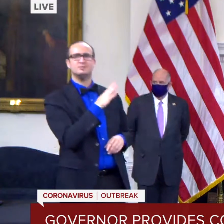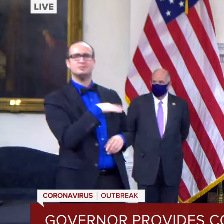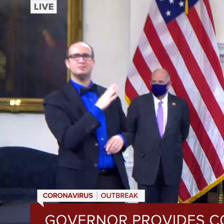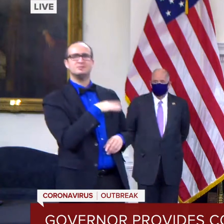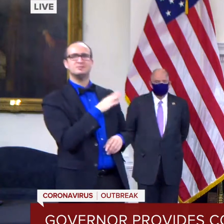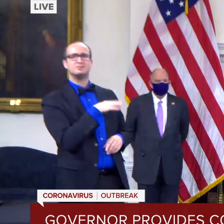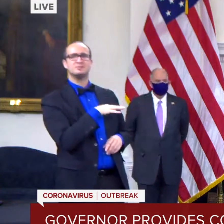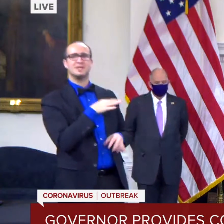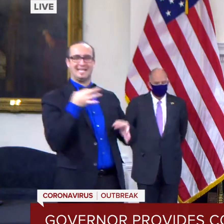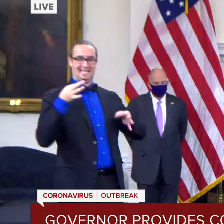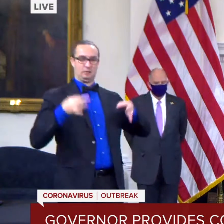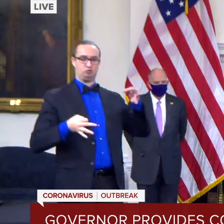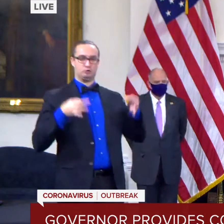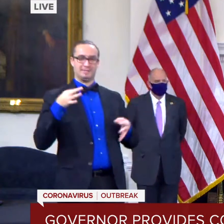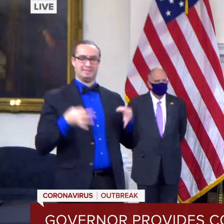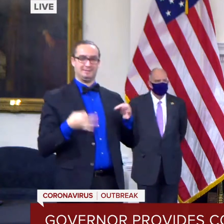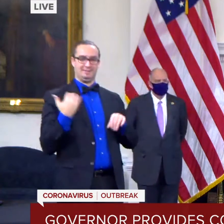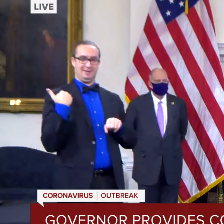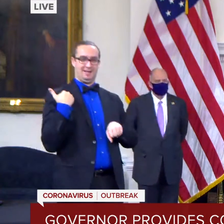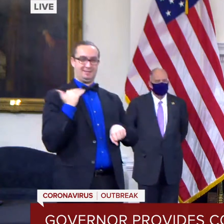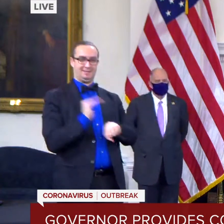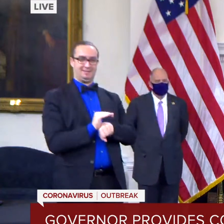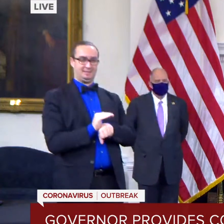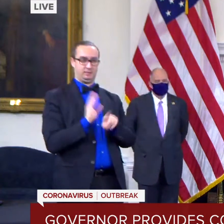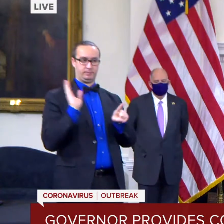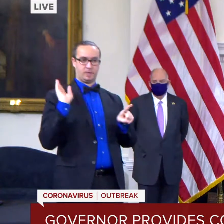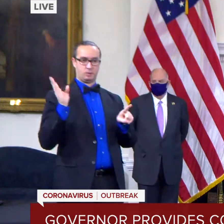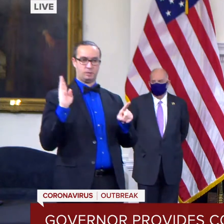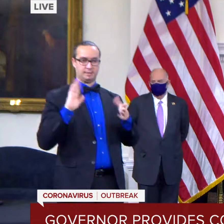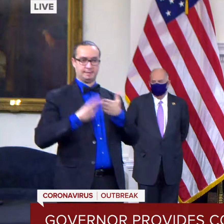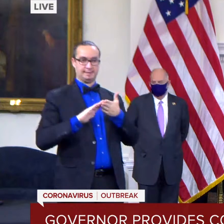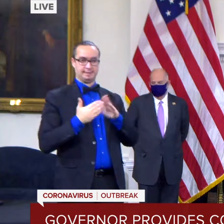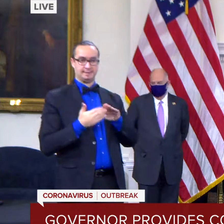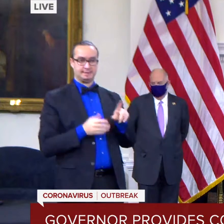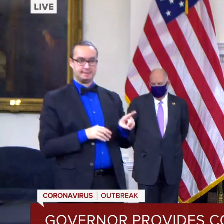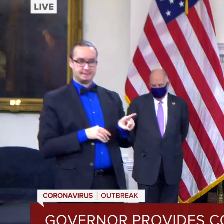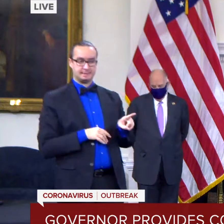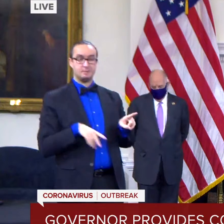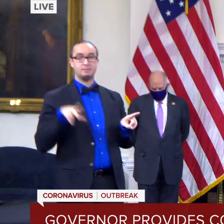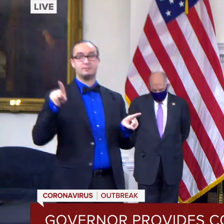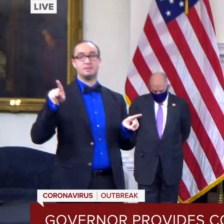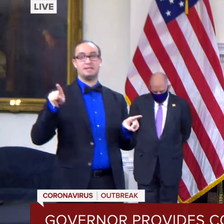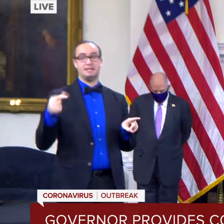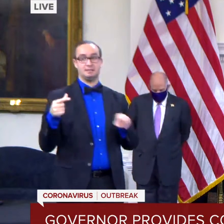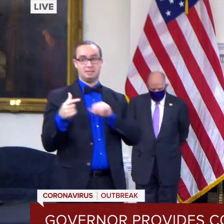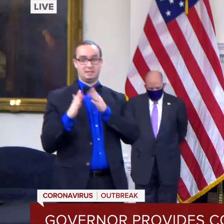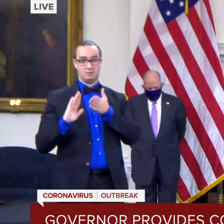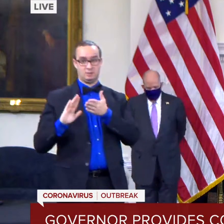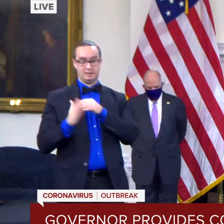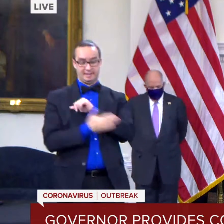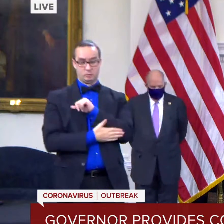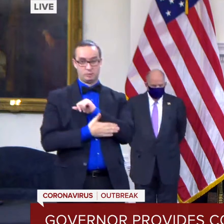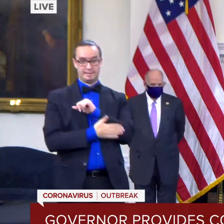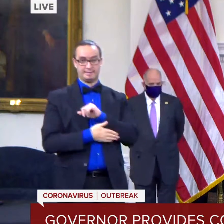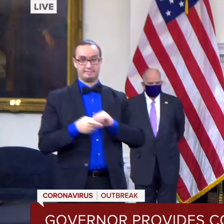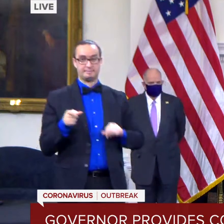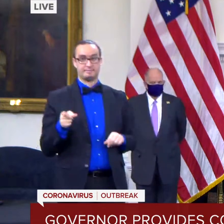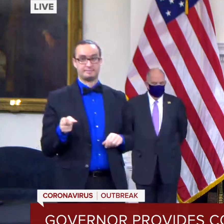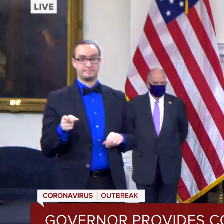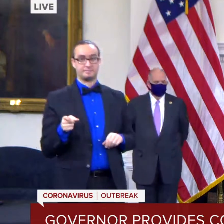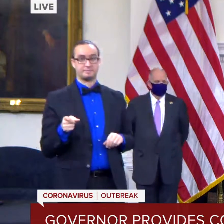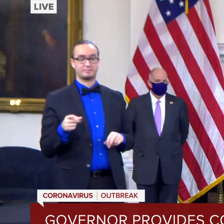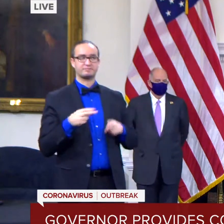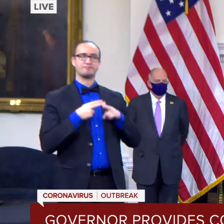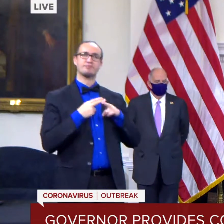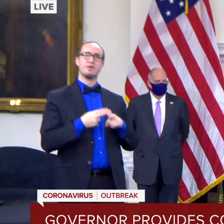City and Prince George's County, one of the participants called for, quote, a non-military/law enforcement leadership of the